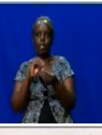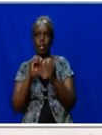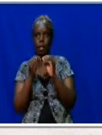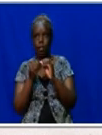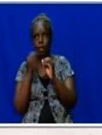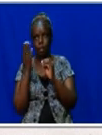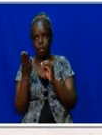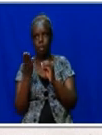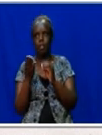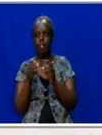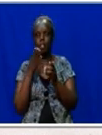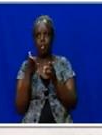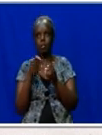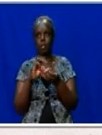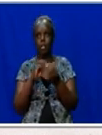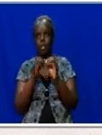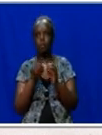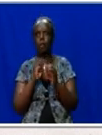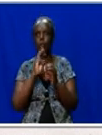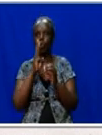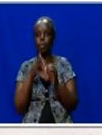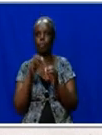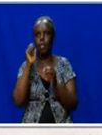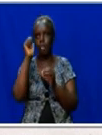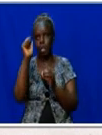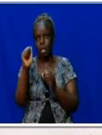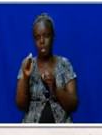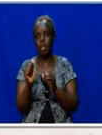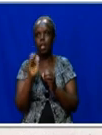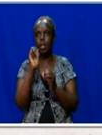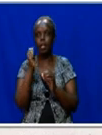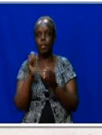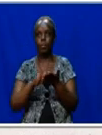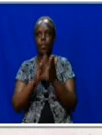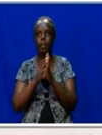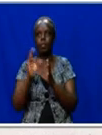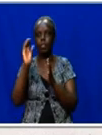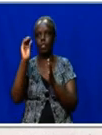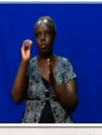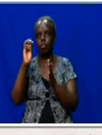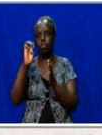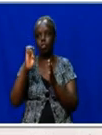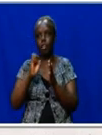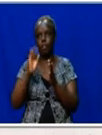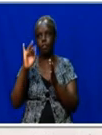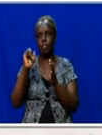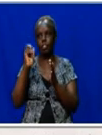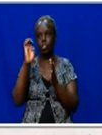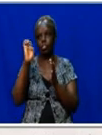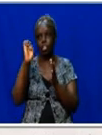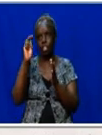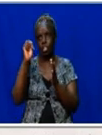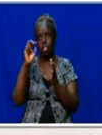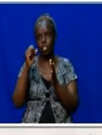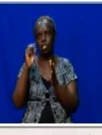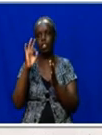this case, our number here will be a, and the a becomes the coefficient of x squared. In